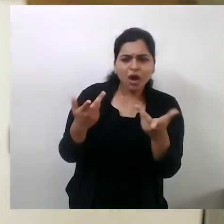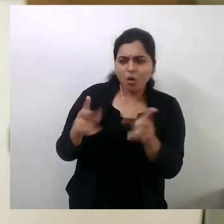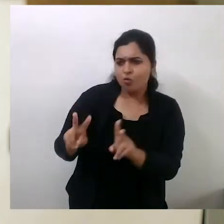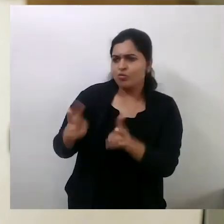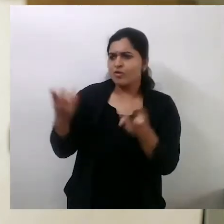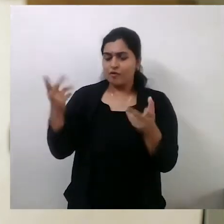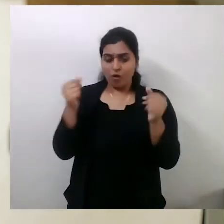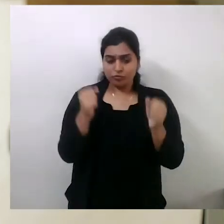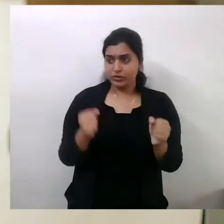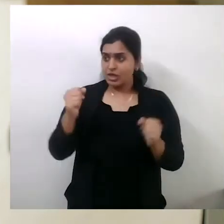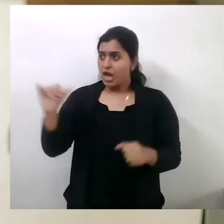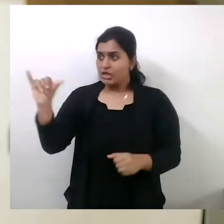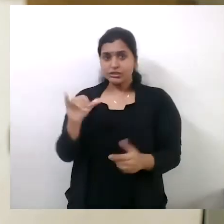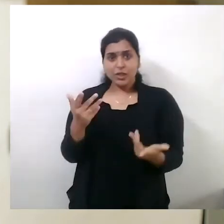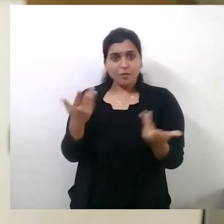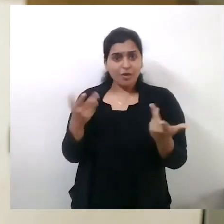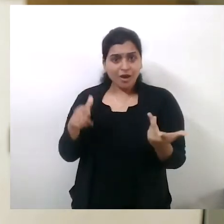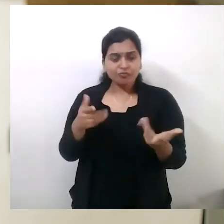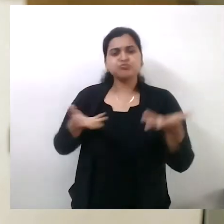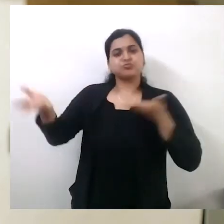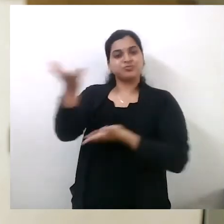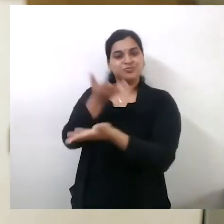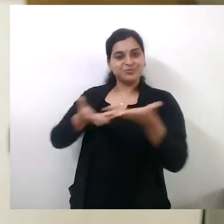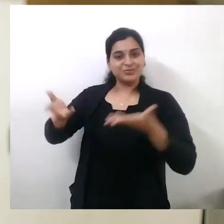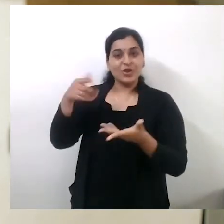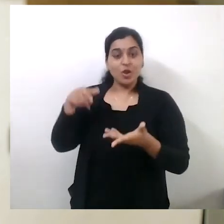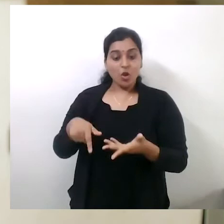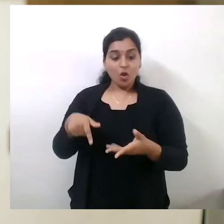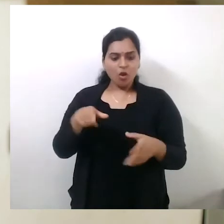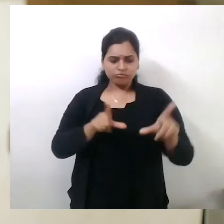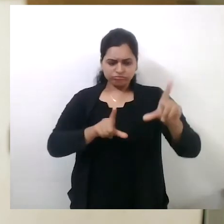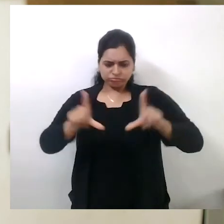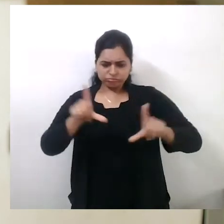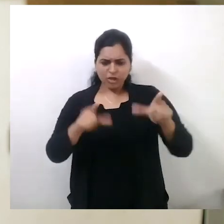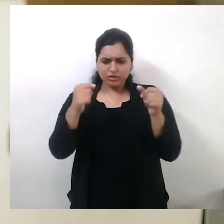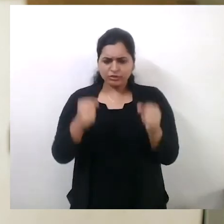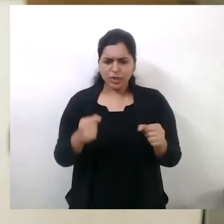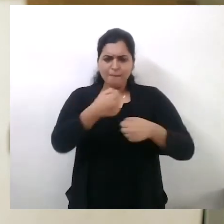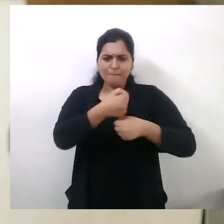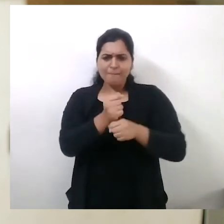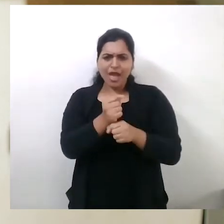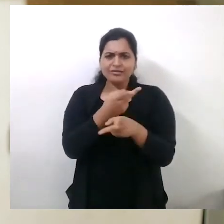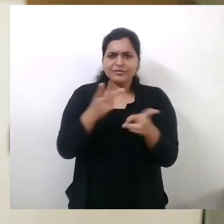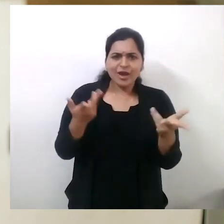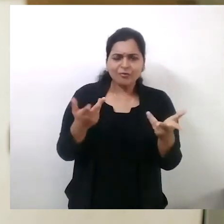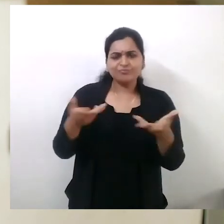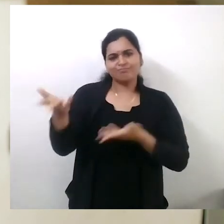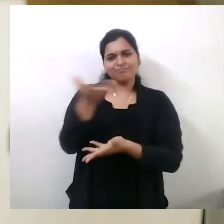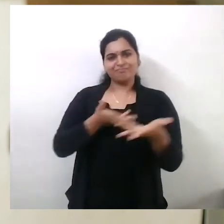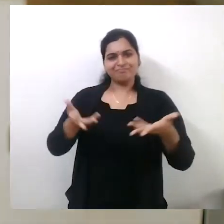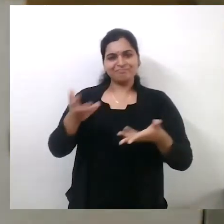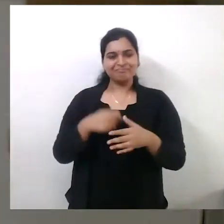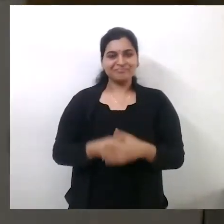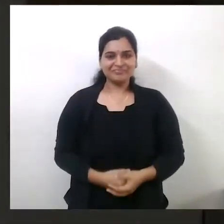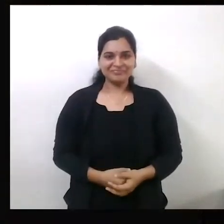cultures share structural and compositional similarities, from the emphasis on geometry to the seemingly transparent